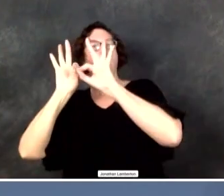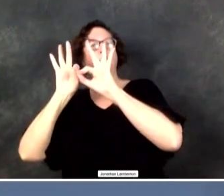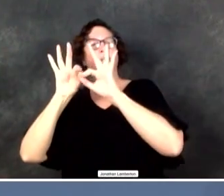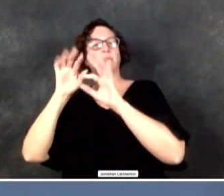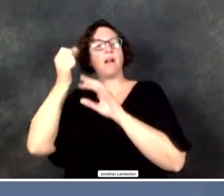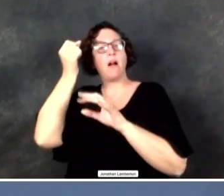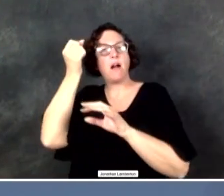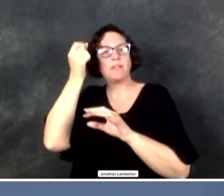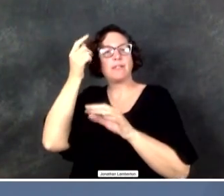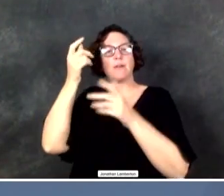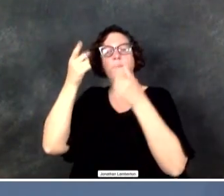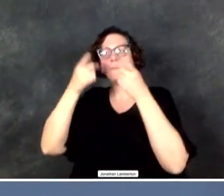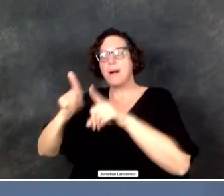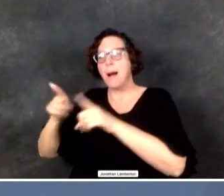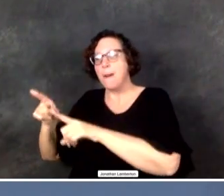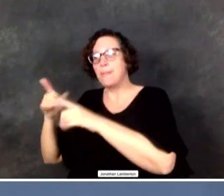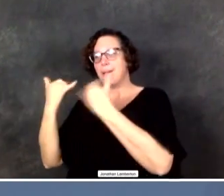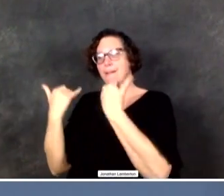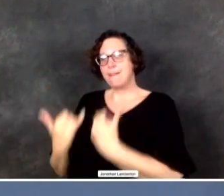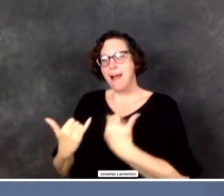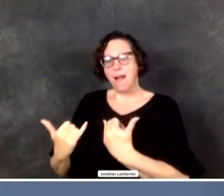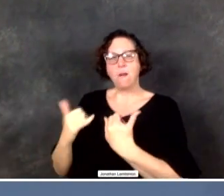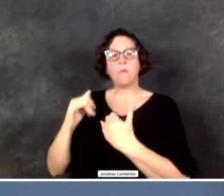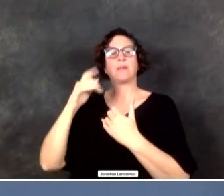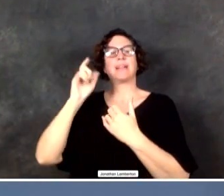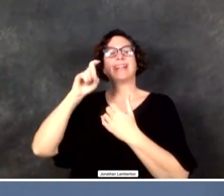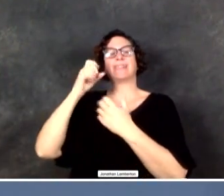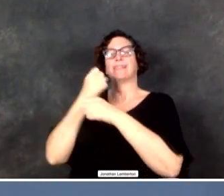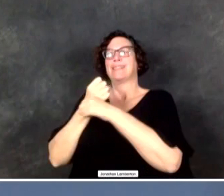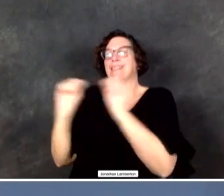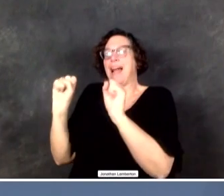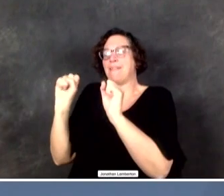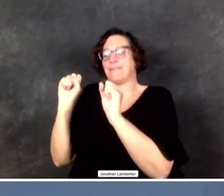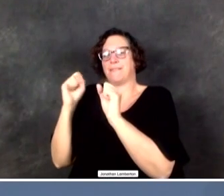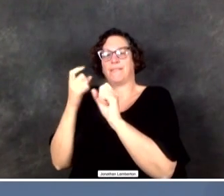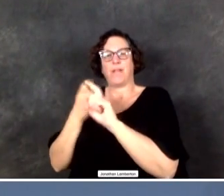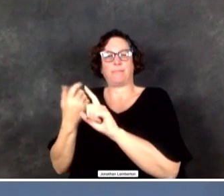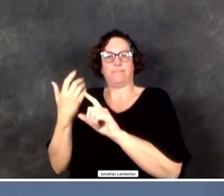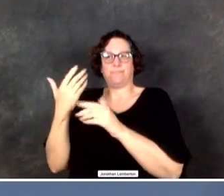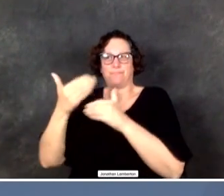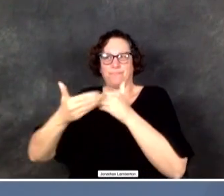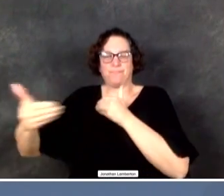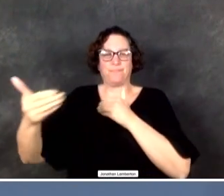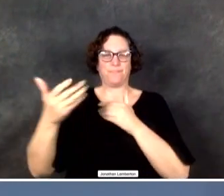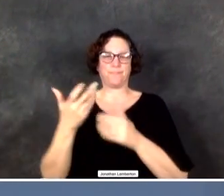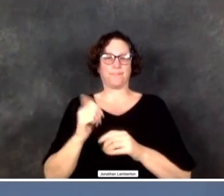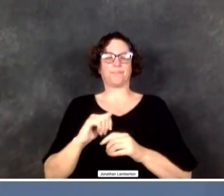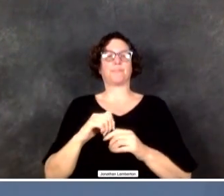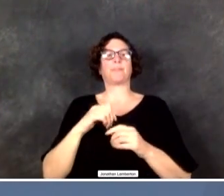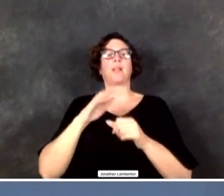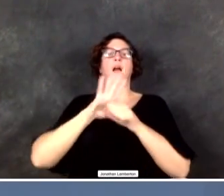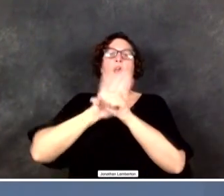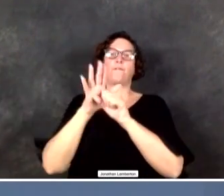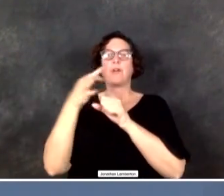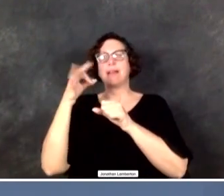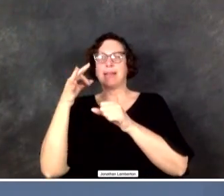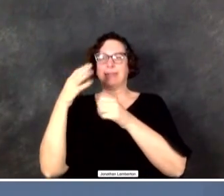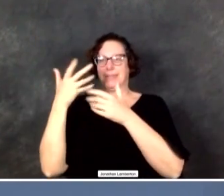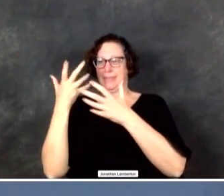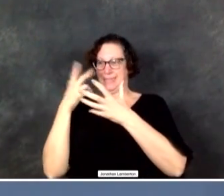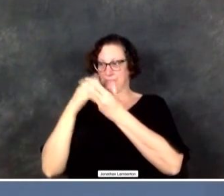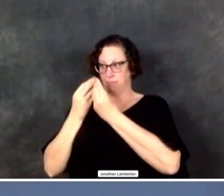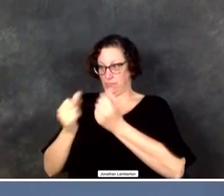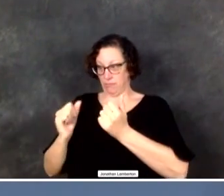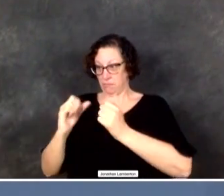summer. And for students with disabilities in particular, whose individual education plan, their IEP, calls for